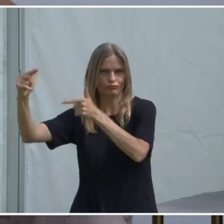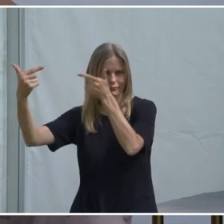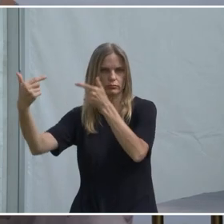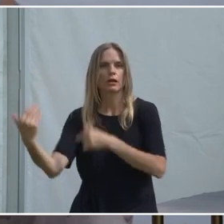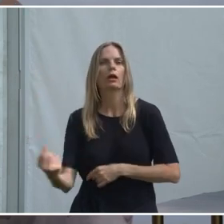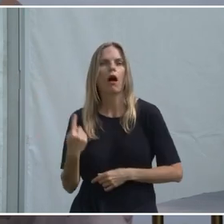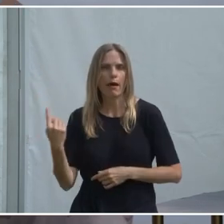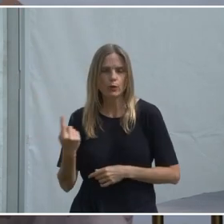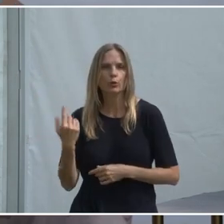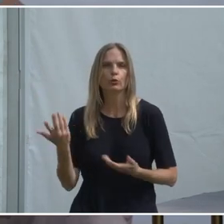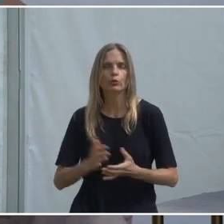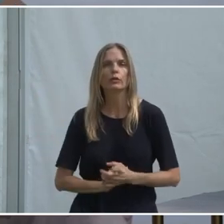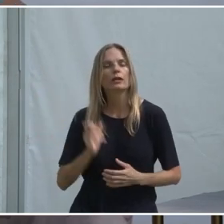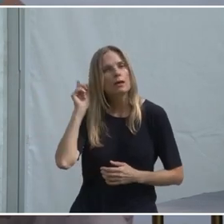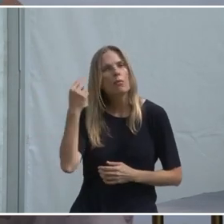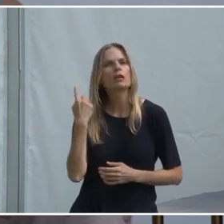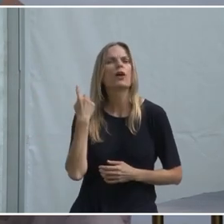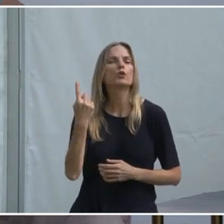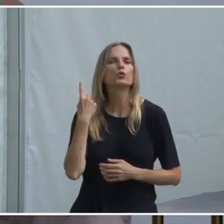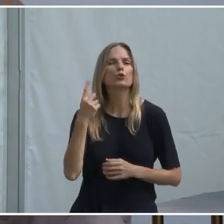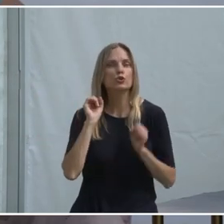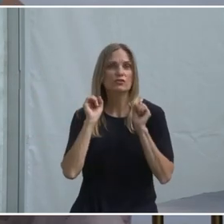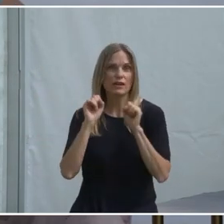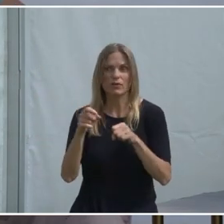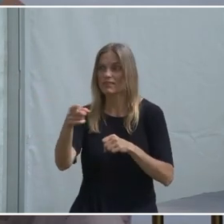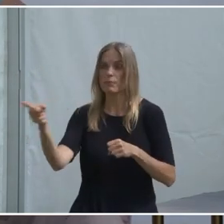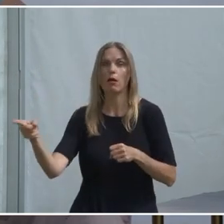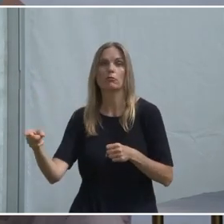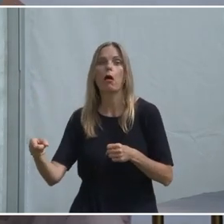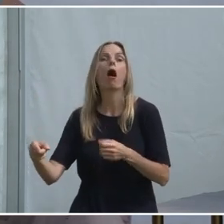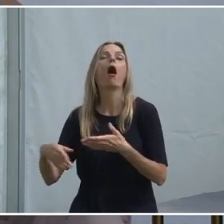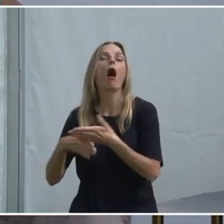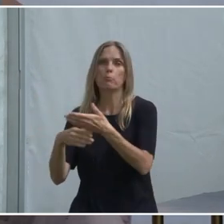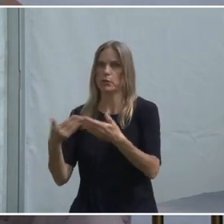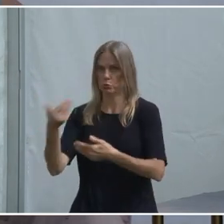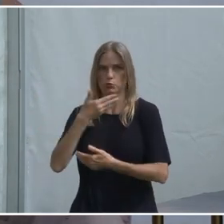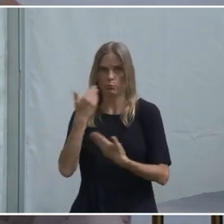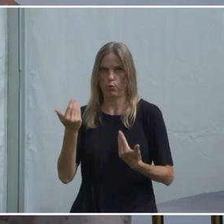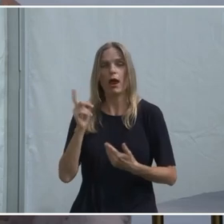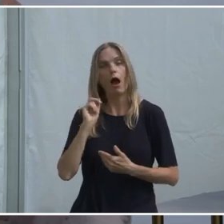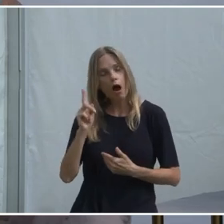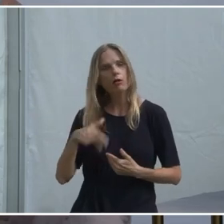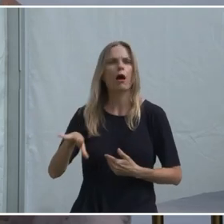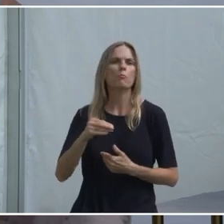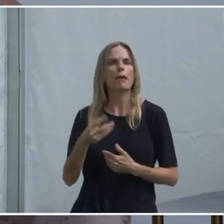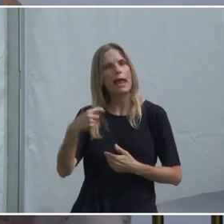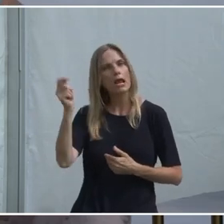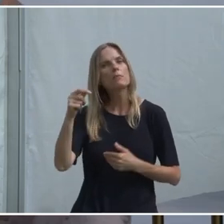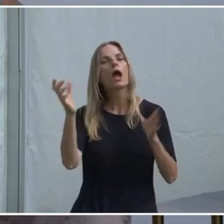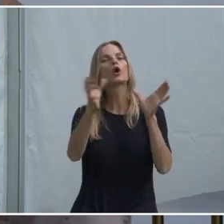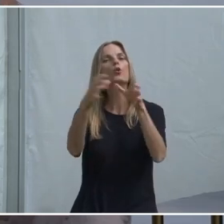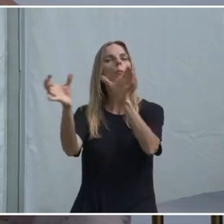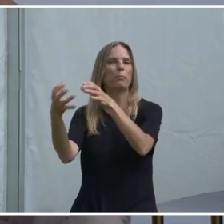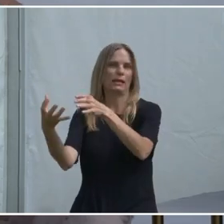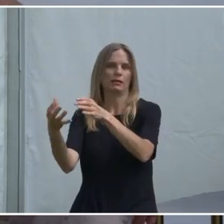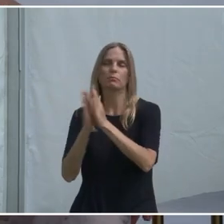and I think one of the way of they are not asking for help, but we have created groups for them, gaming groups. So we ask